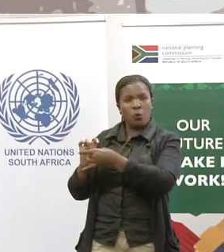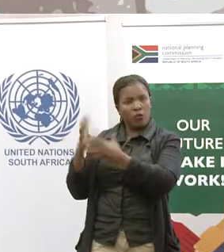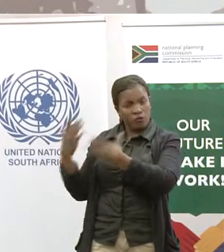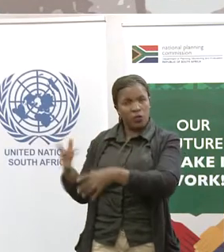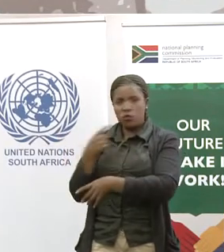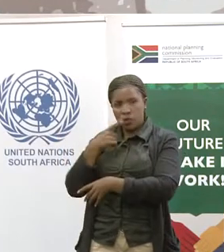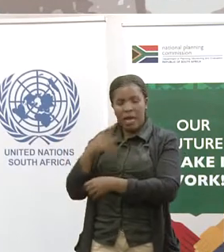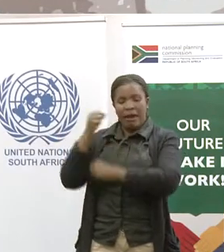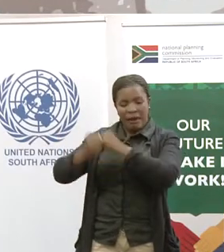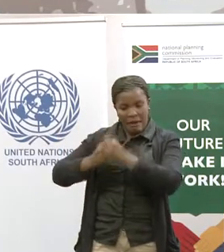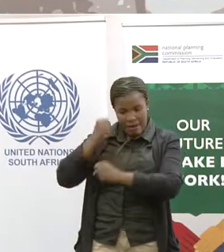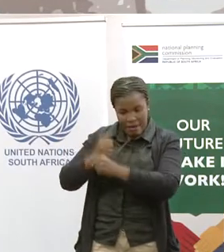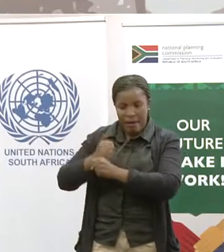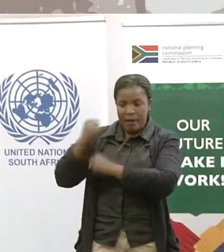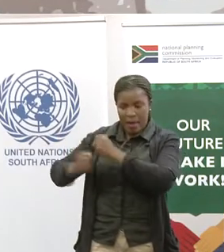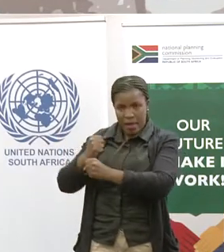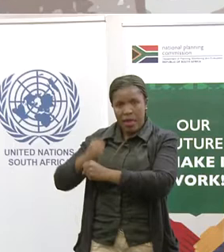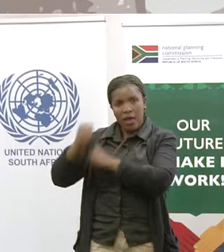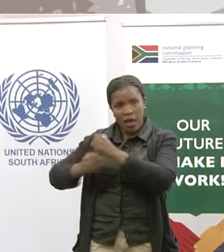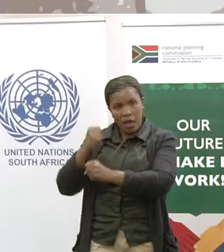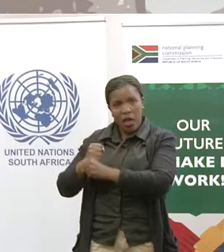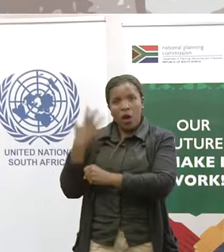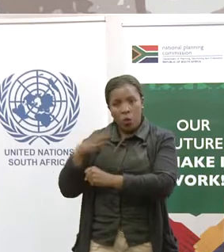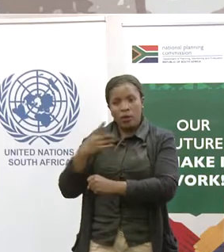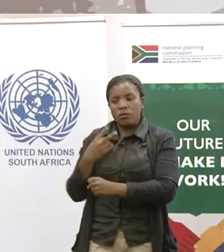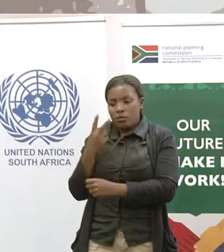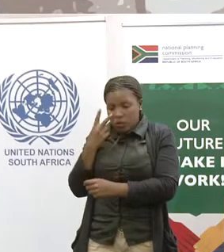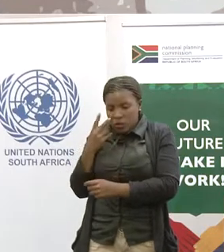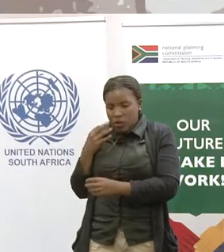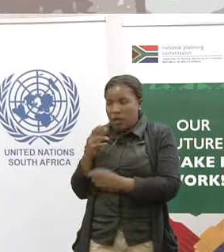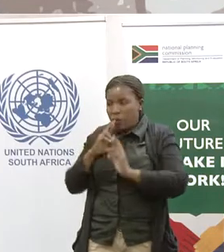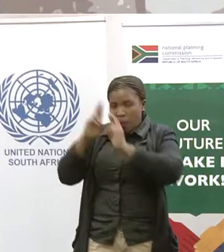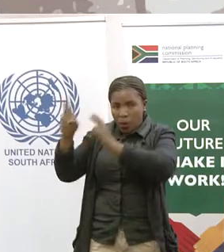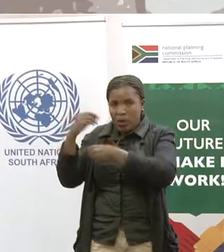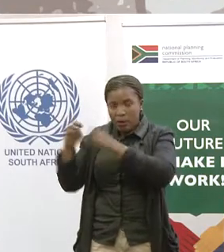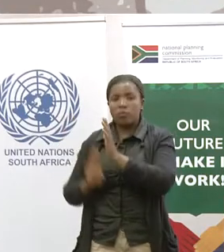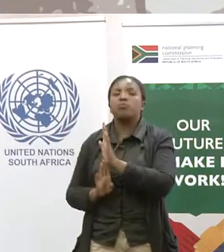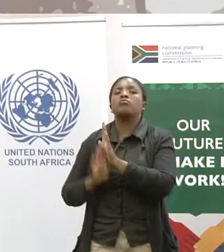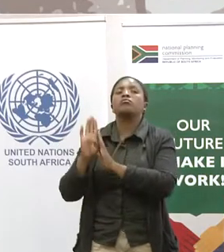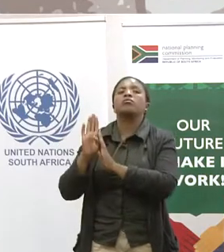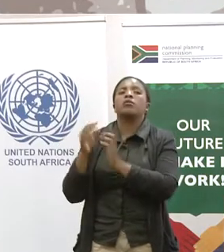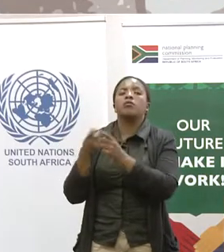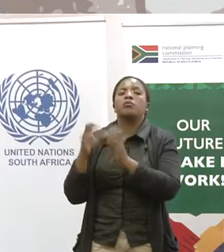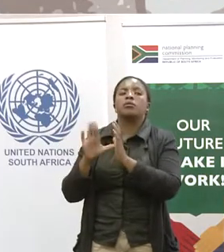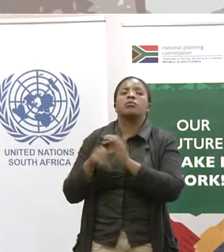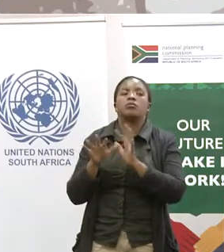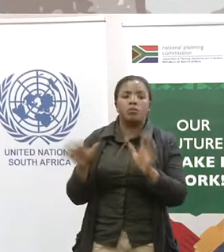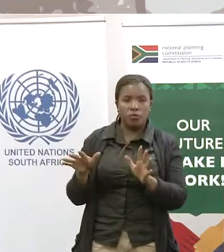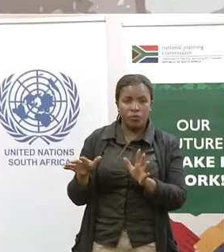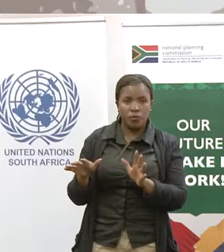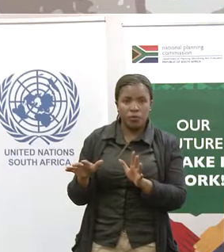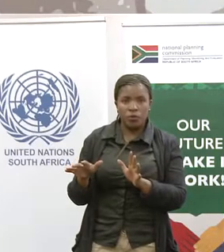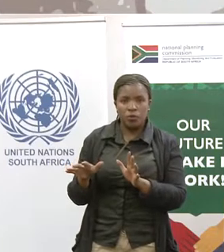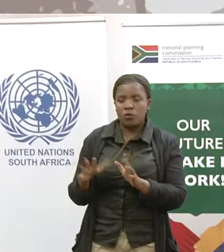on the progress we are making or the lack thereof on issues of disability. We will be launching the report as soon as cabinet, it's gone